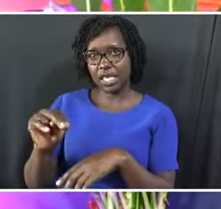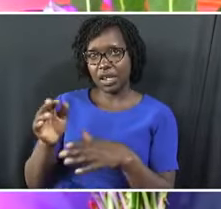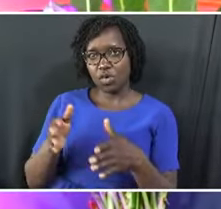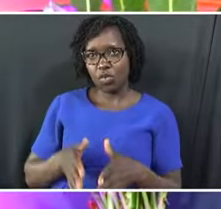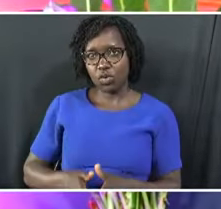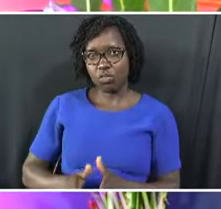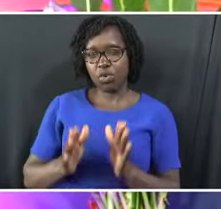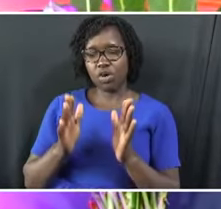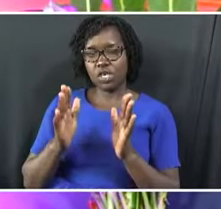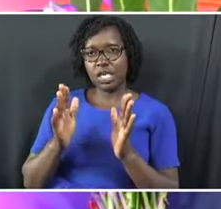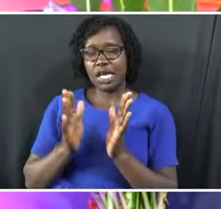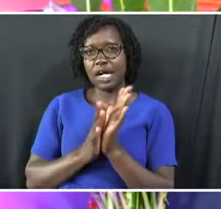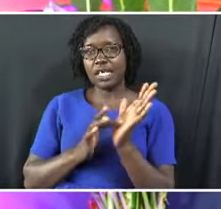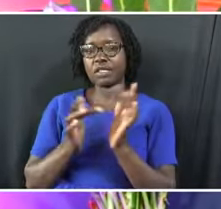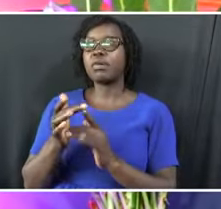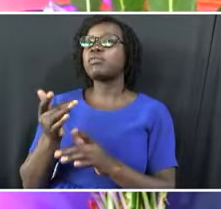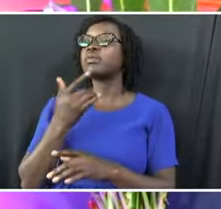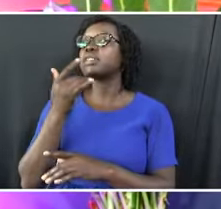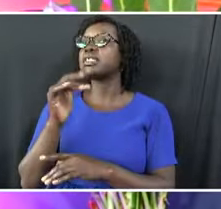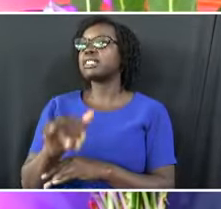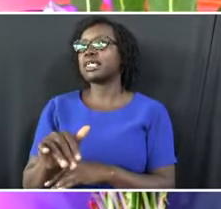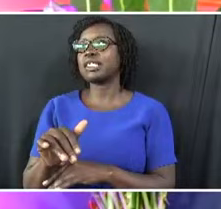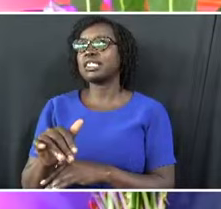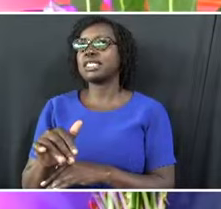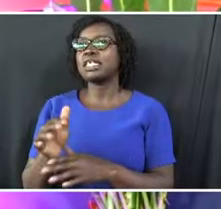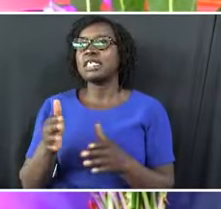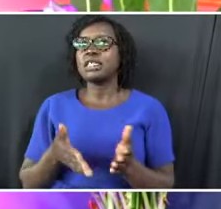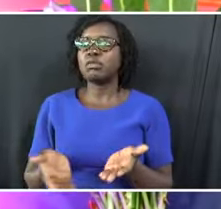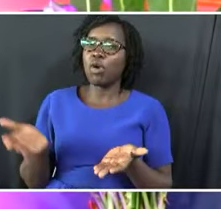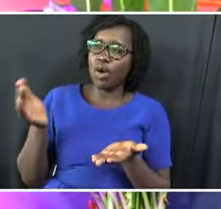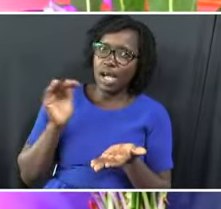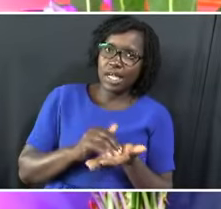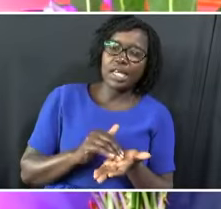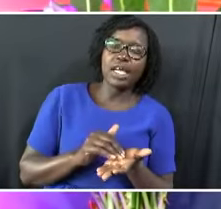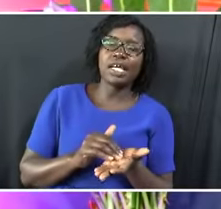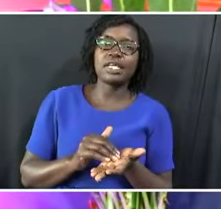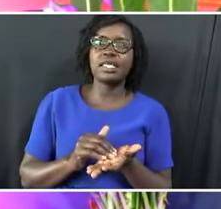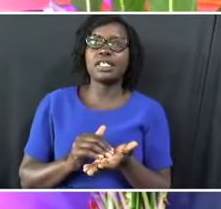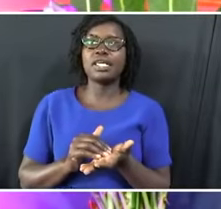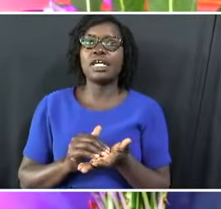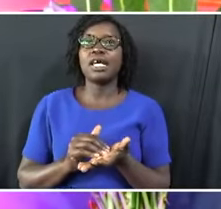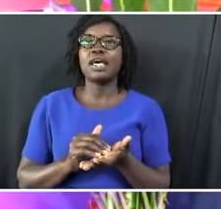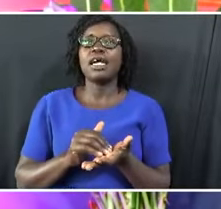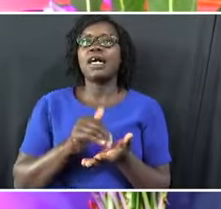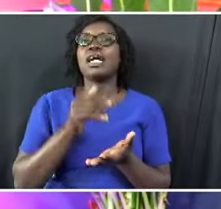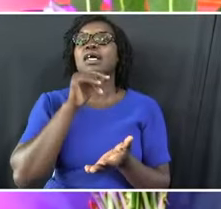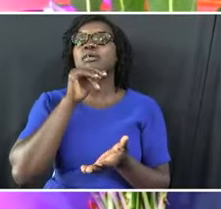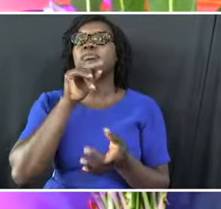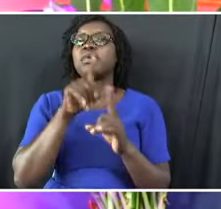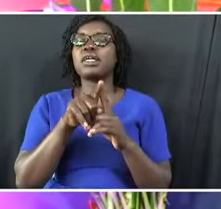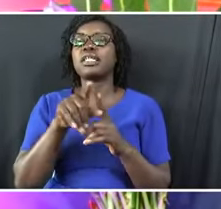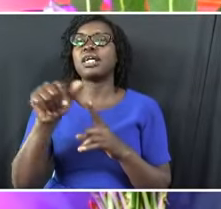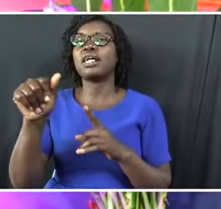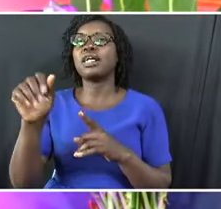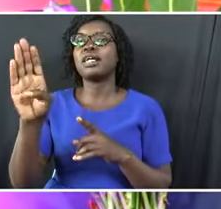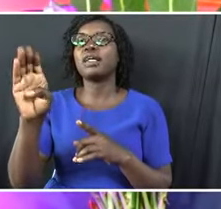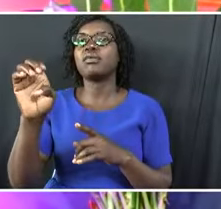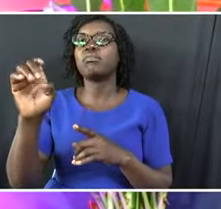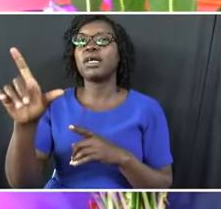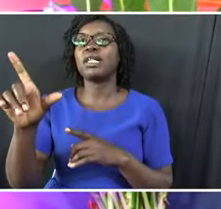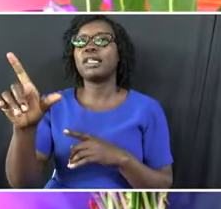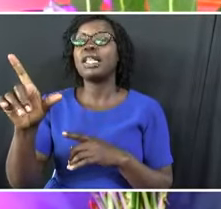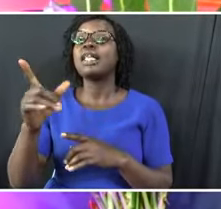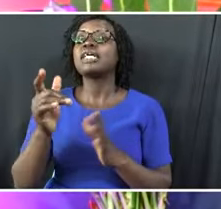them. The Bible says, then she bore again, this time his brother Abel. The